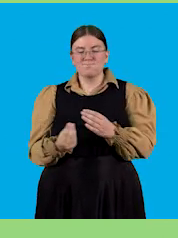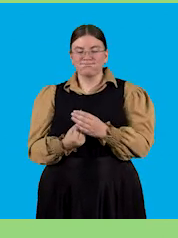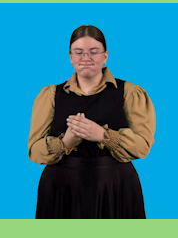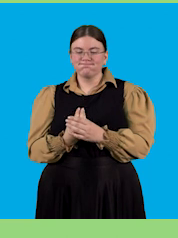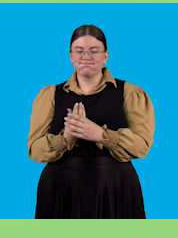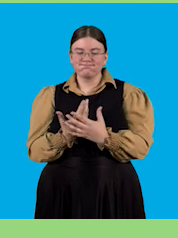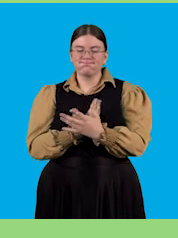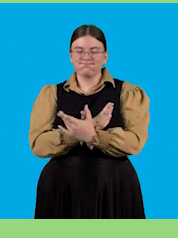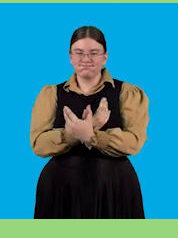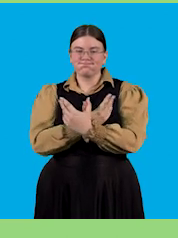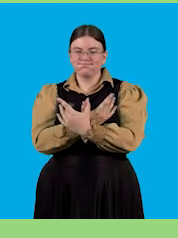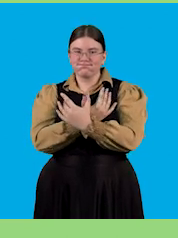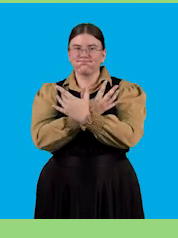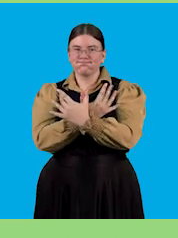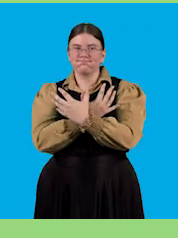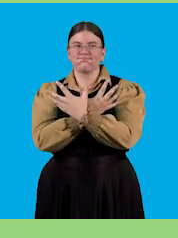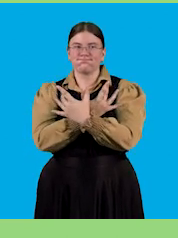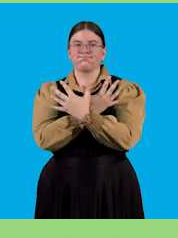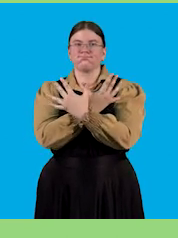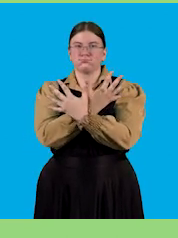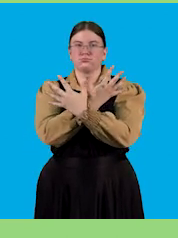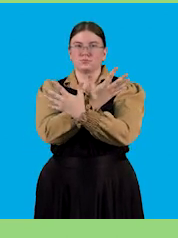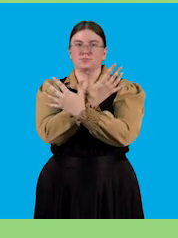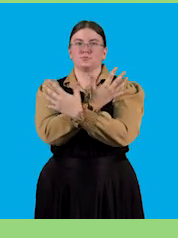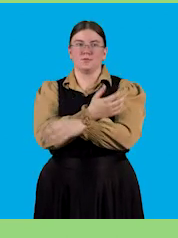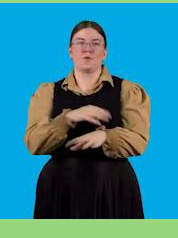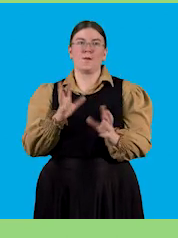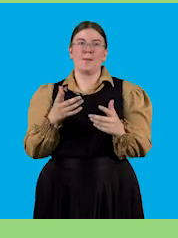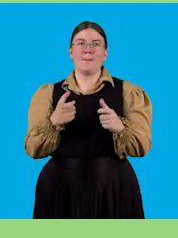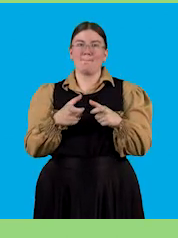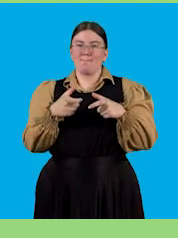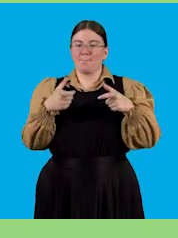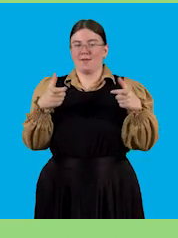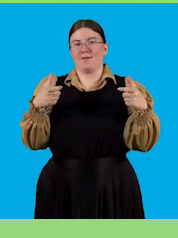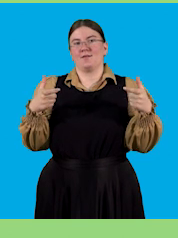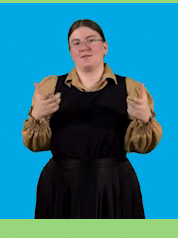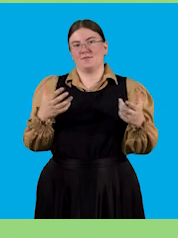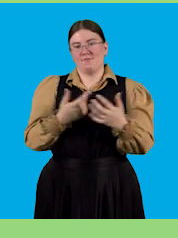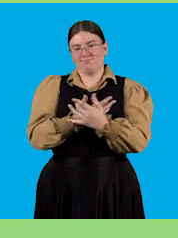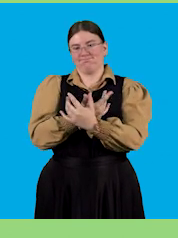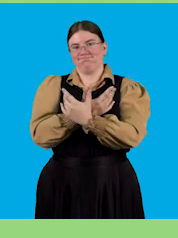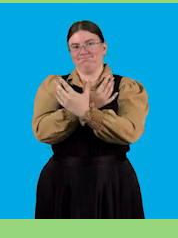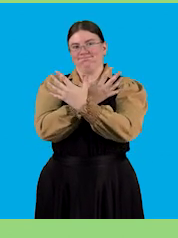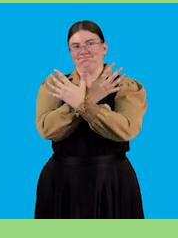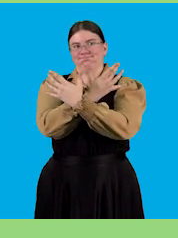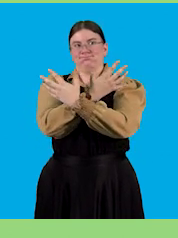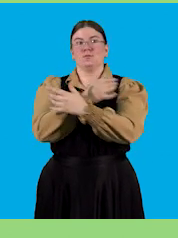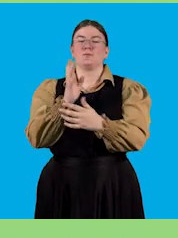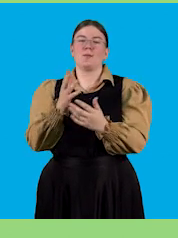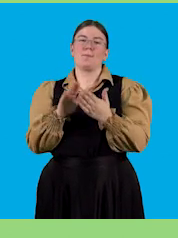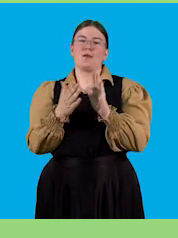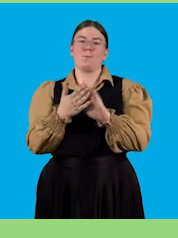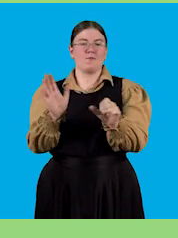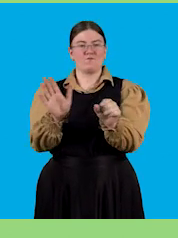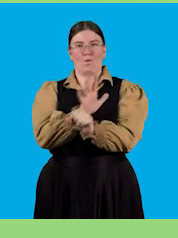and then it will grow into a bigger butterfly, and there it is, an